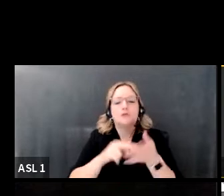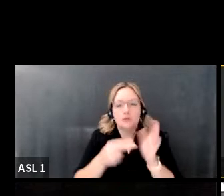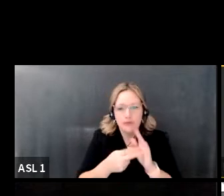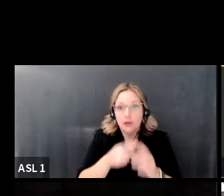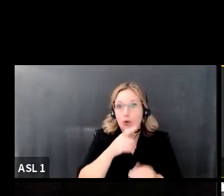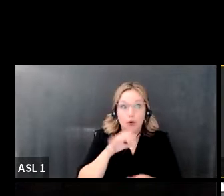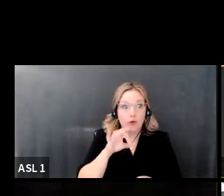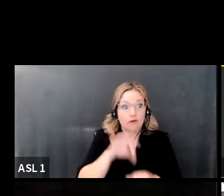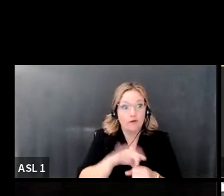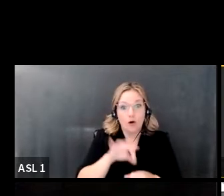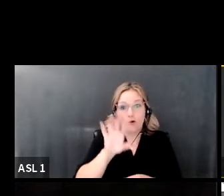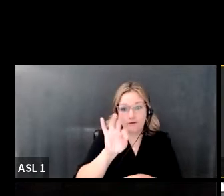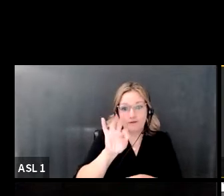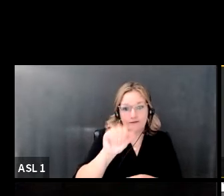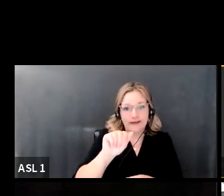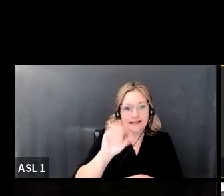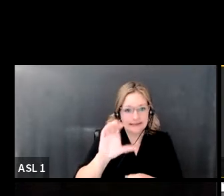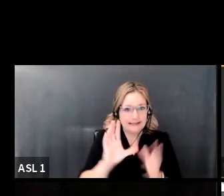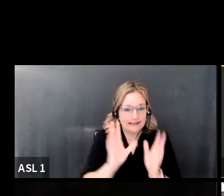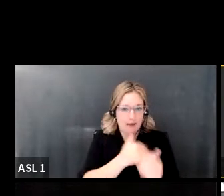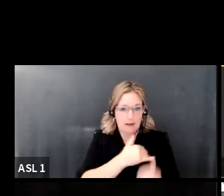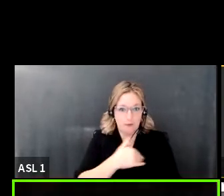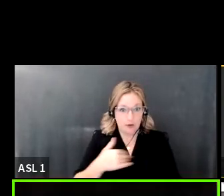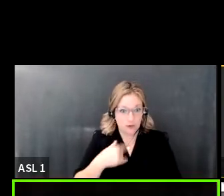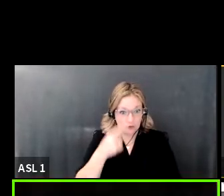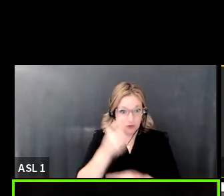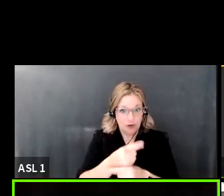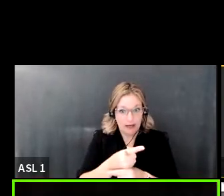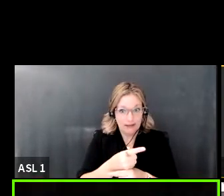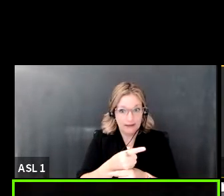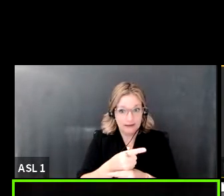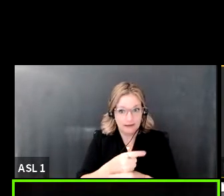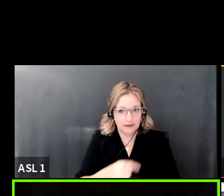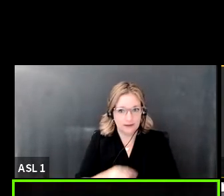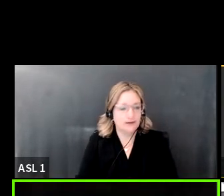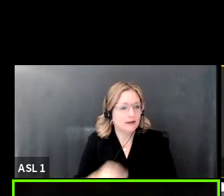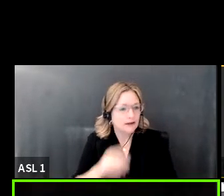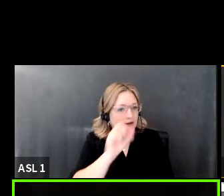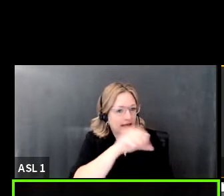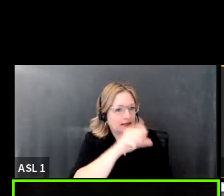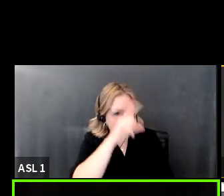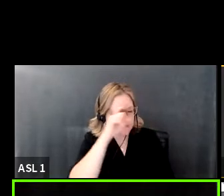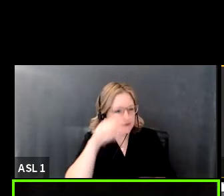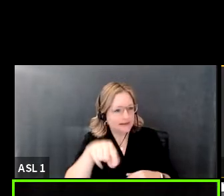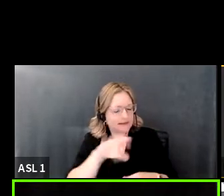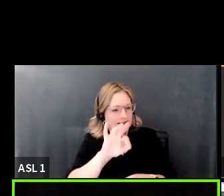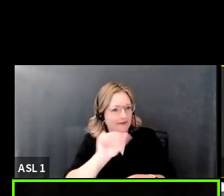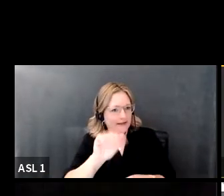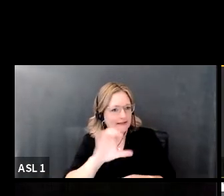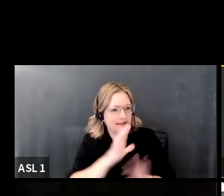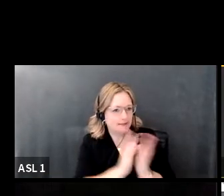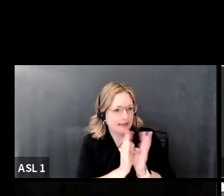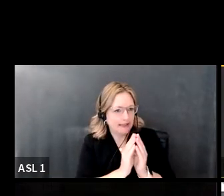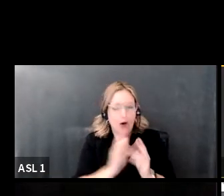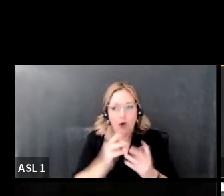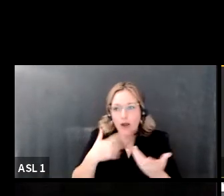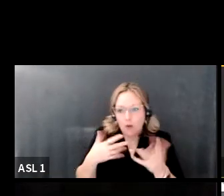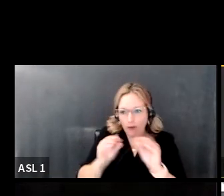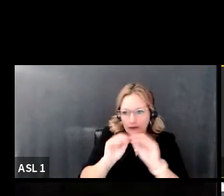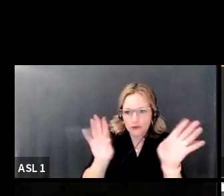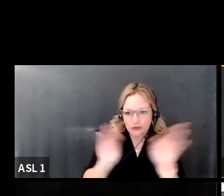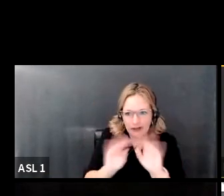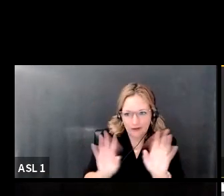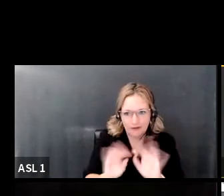members who are going to vote on this motion yeah because this is an fac meeting yeah okay i just want that point of